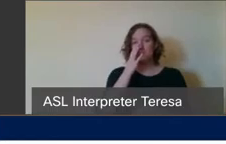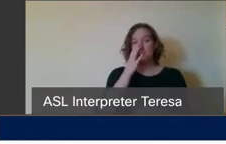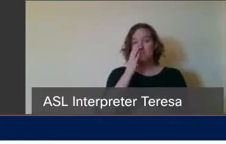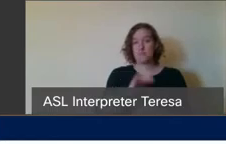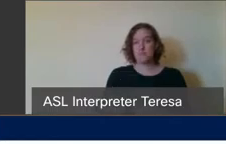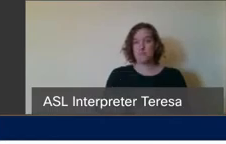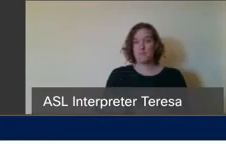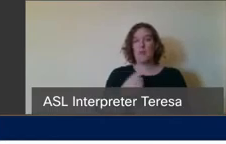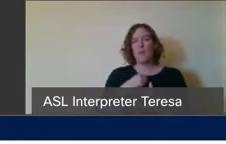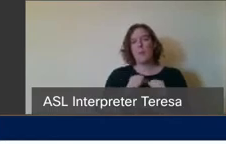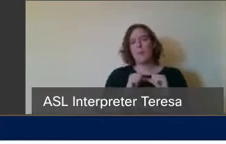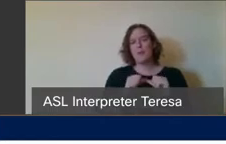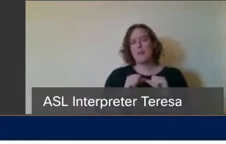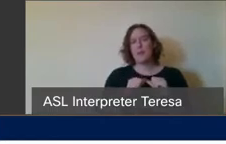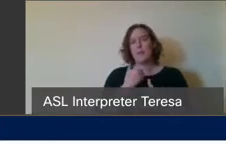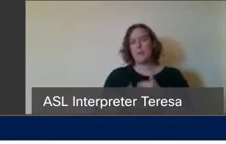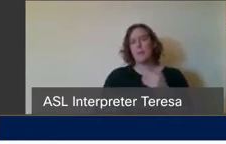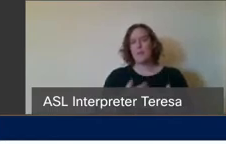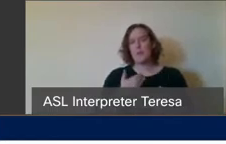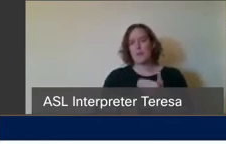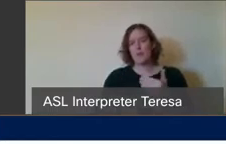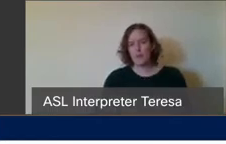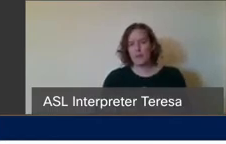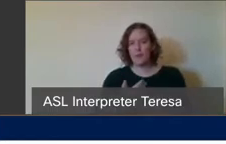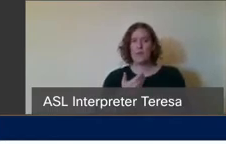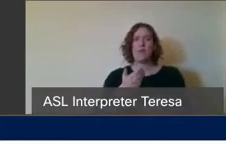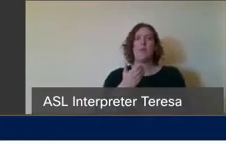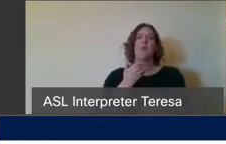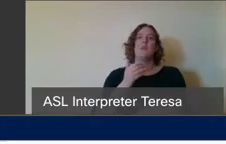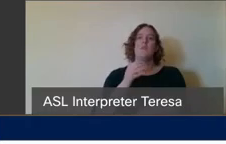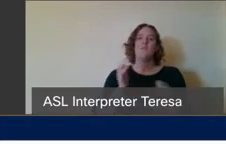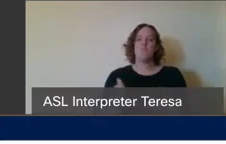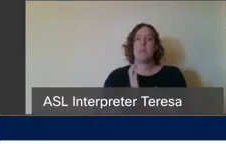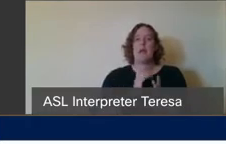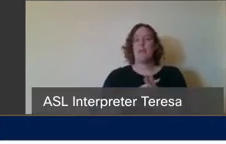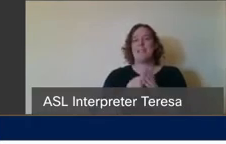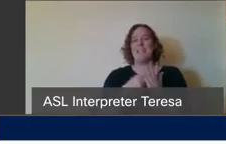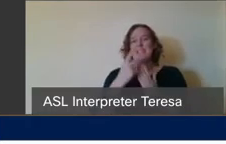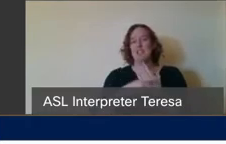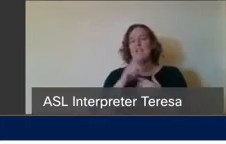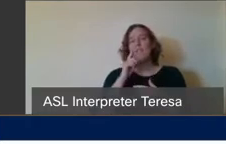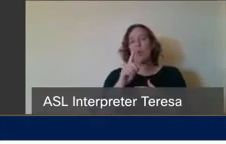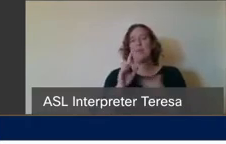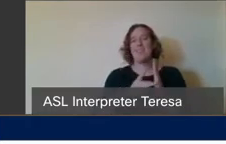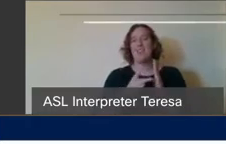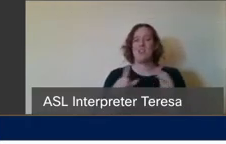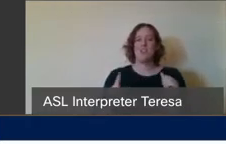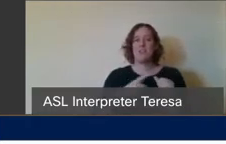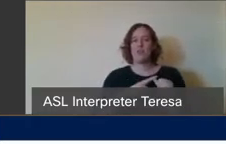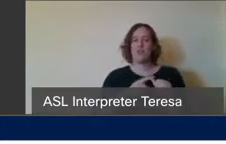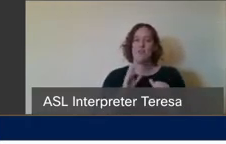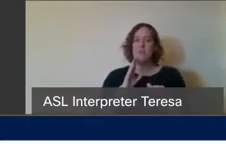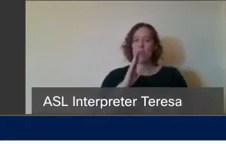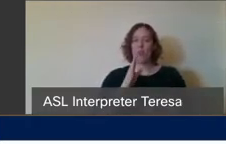We continue to move and move our initiative for Technology First forward. So stay tuned.